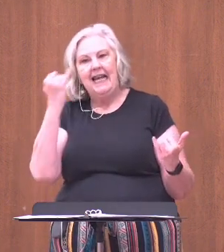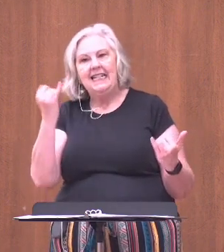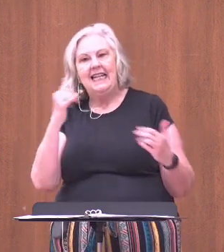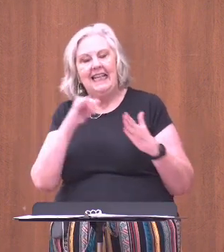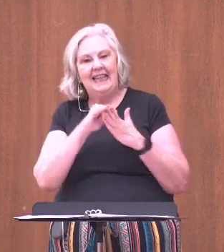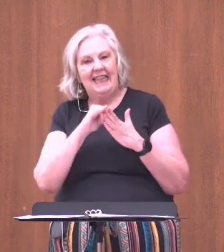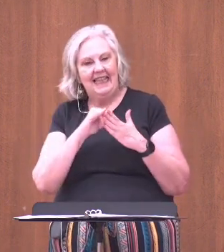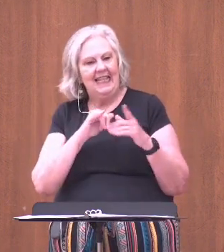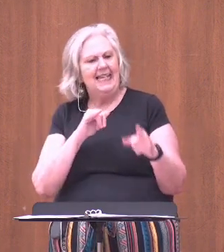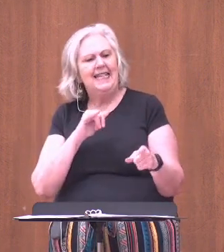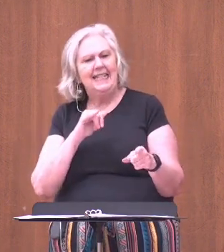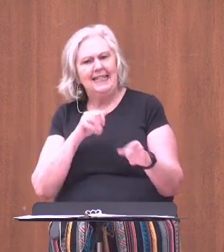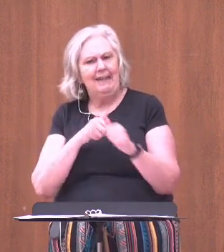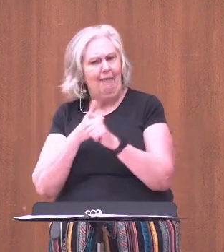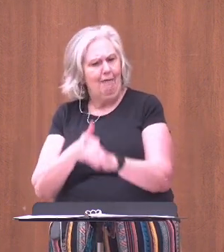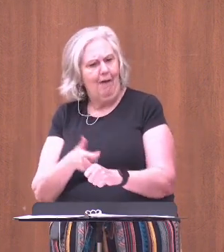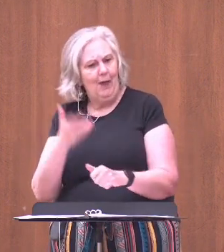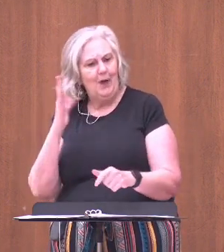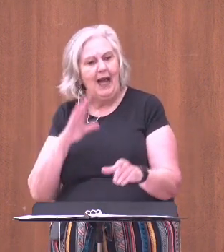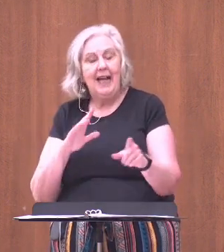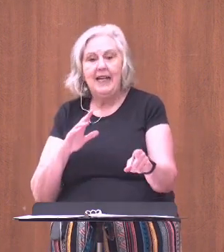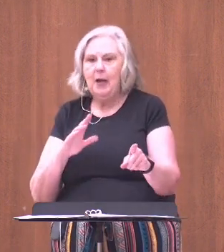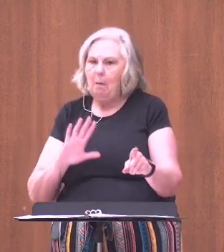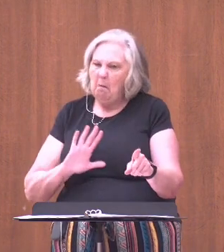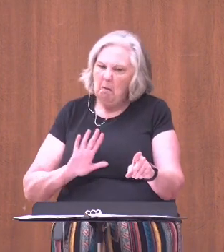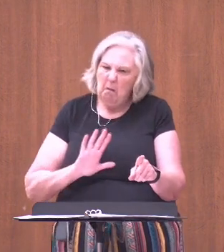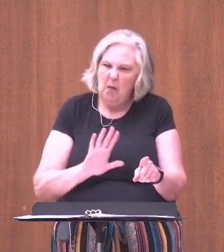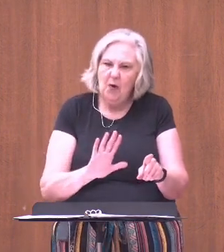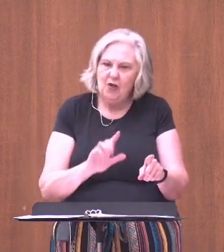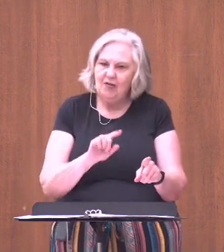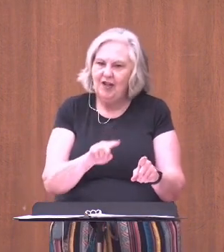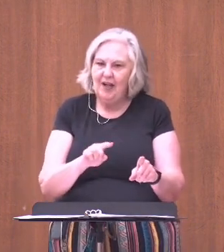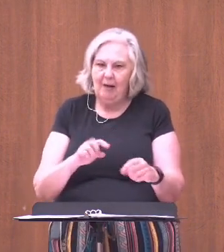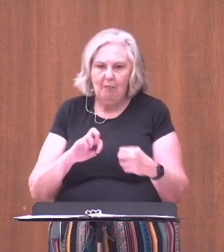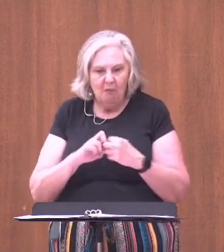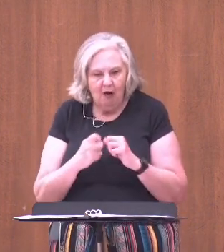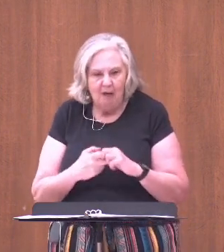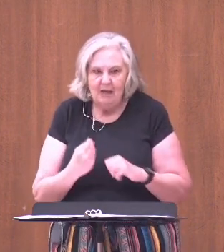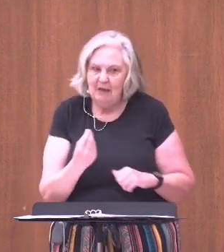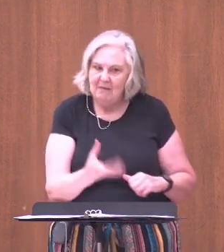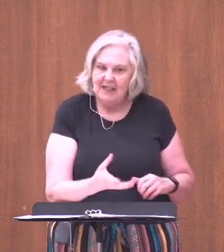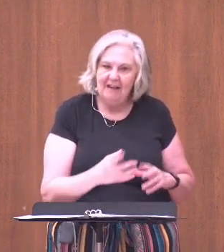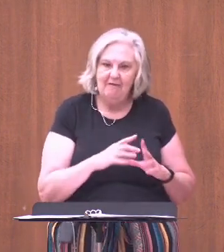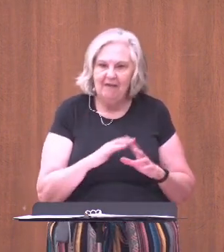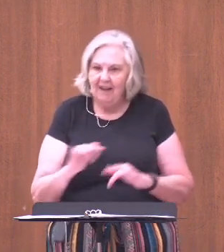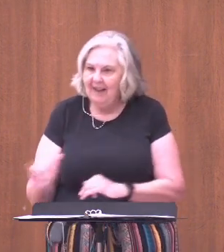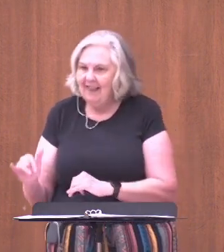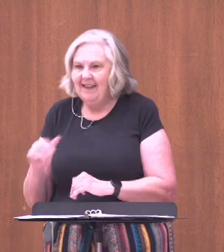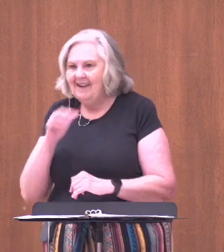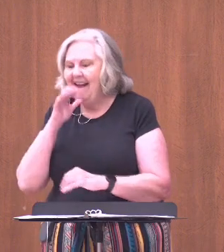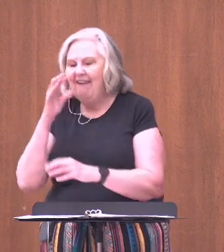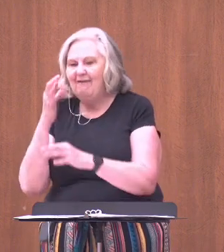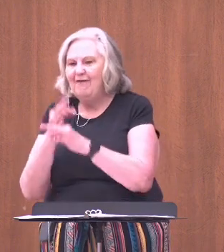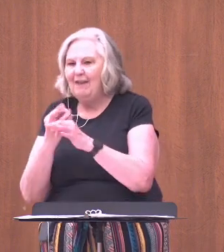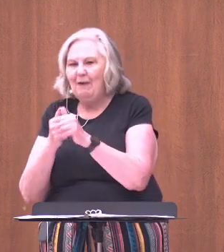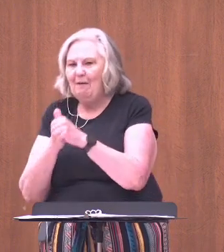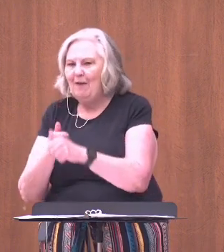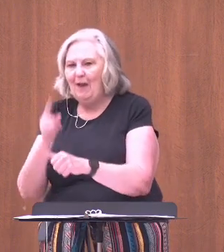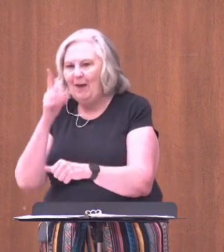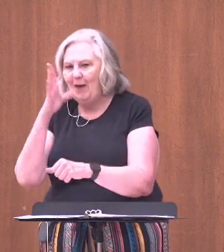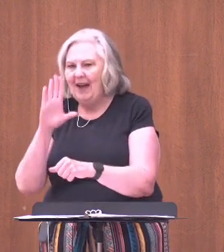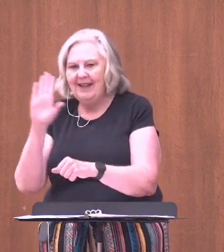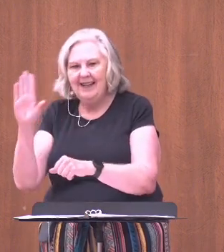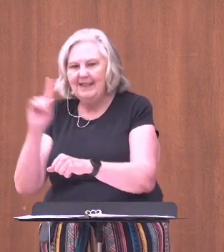this righteous one, pushed to the very limits, will eventually cave in and not be so faithful to God's